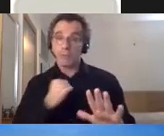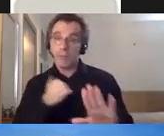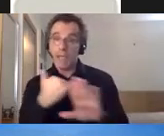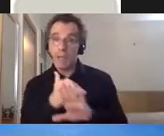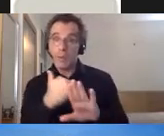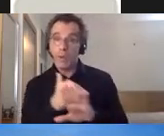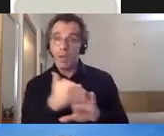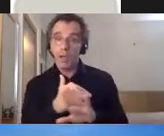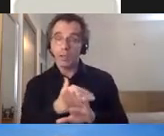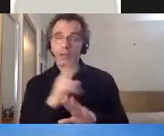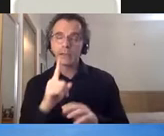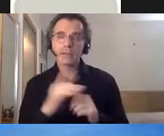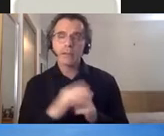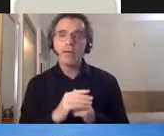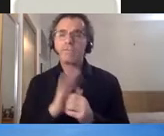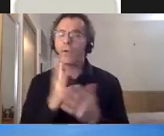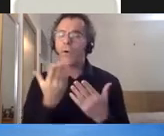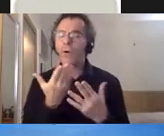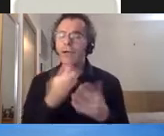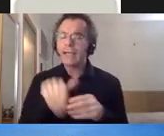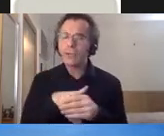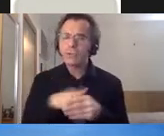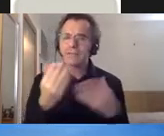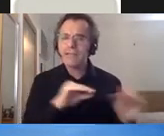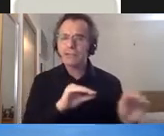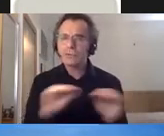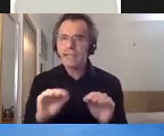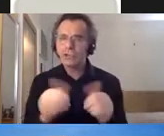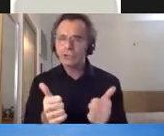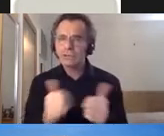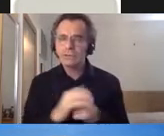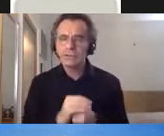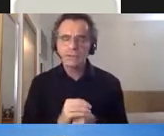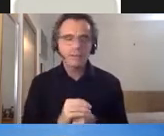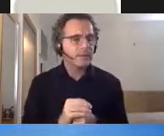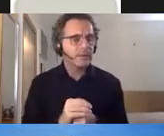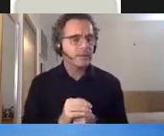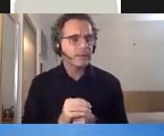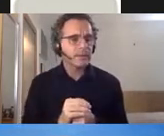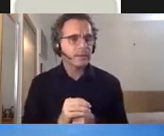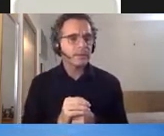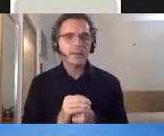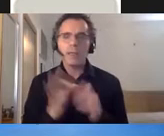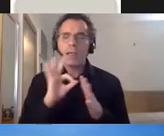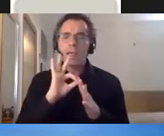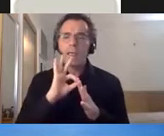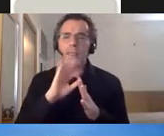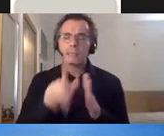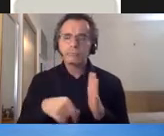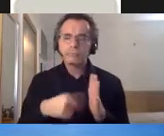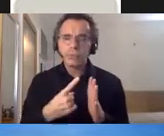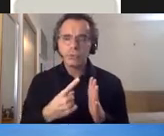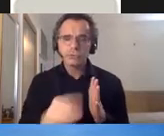for Research Education, funded by the Disability Research on Independent Living and Learning. The project looked at the effectiveness